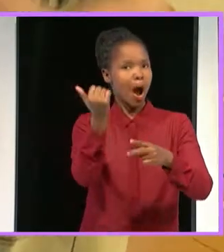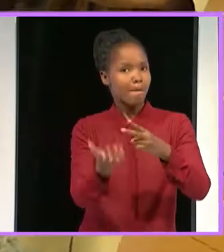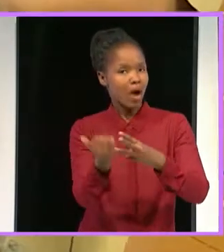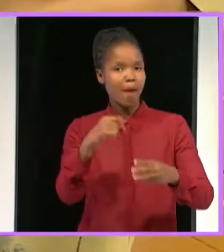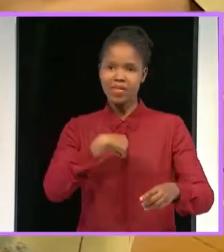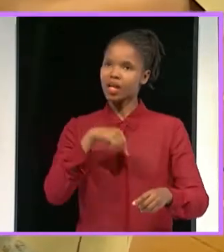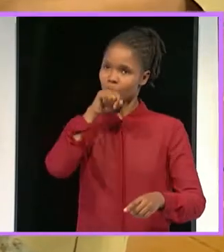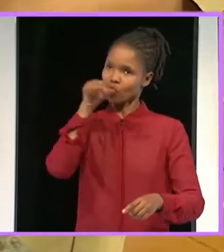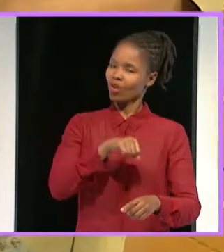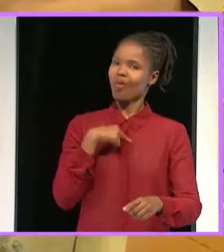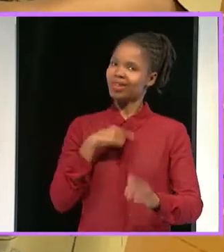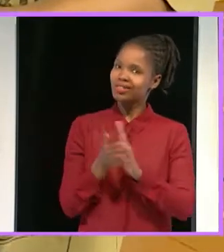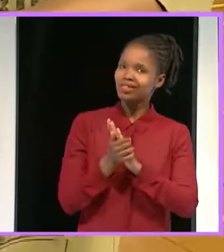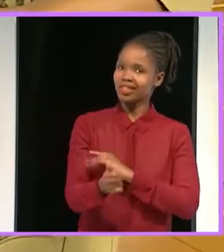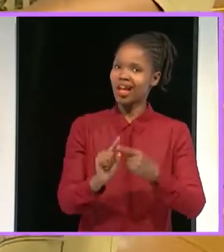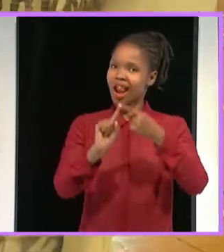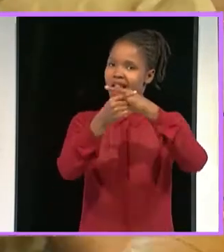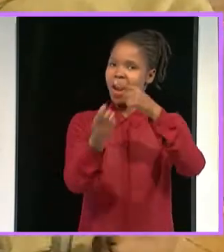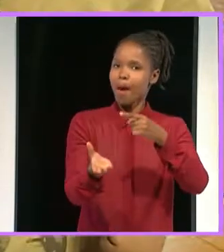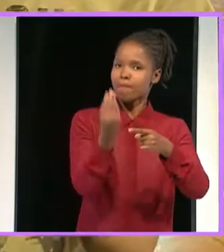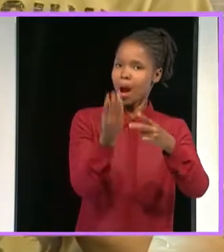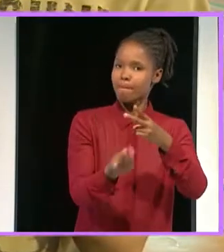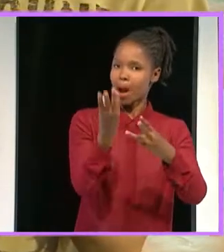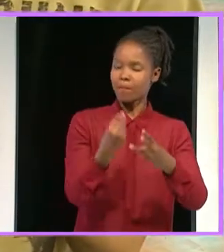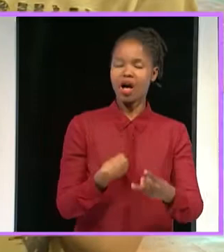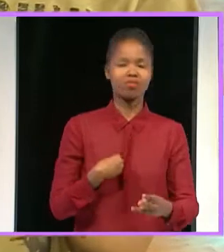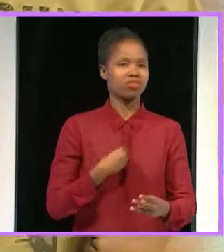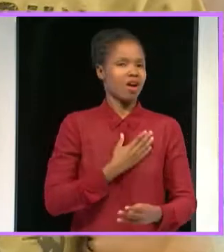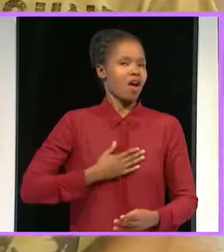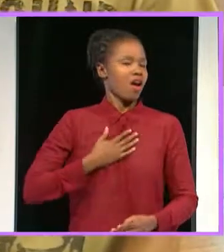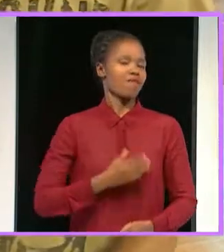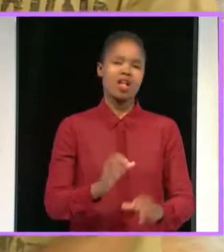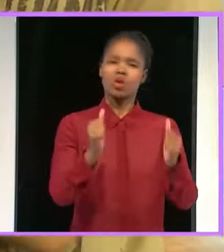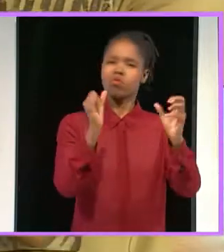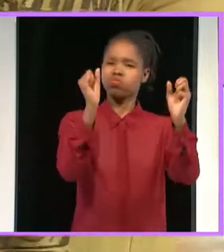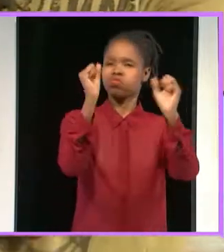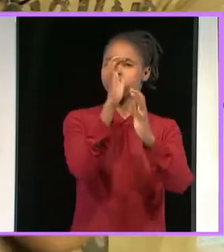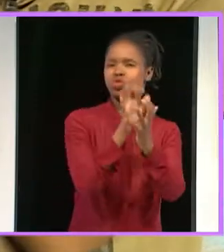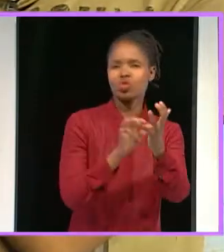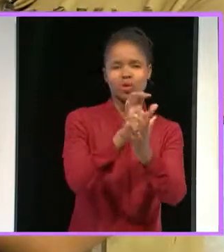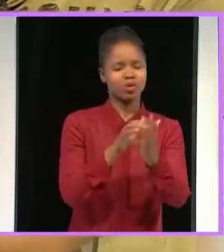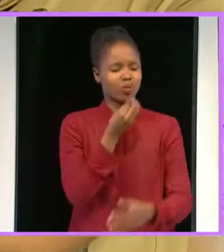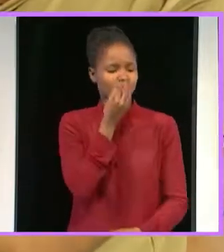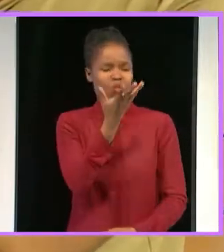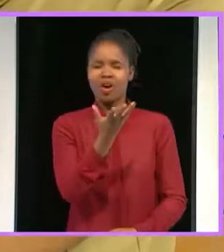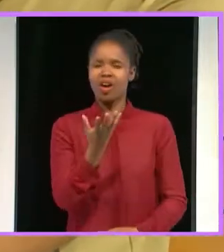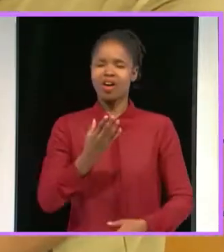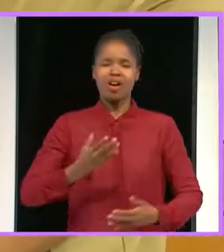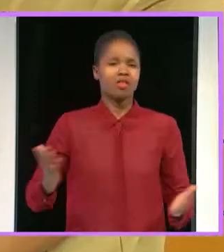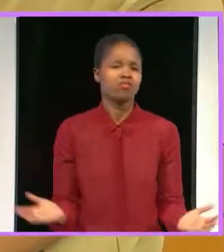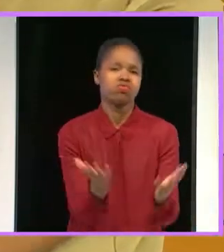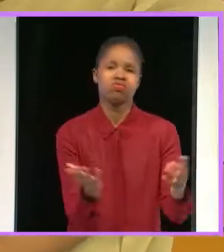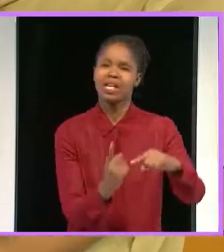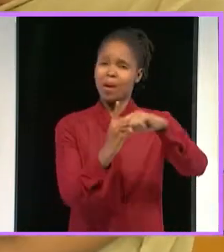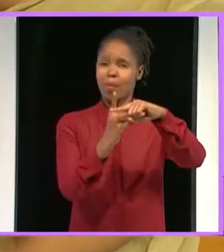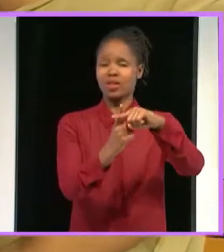kwi scoring, yabo. Oh, okay. Our feel good stories. We had like stories were just amazing. I'm lifted. But with that being